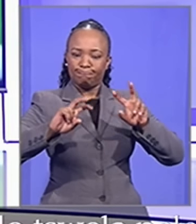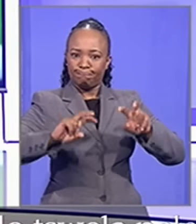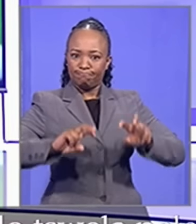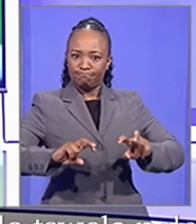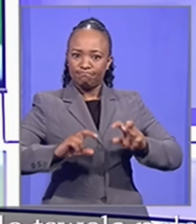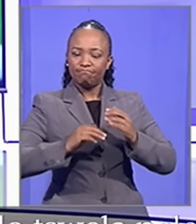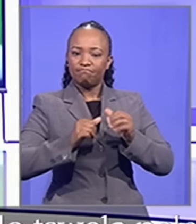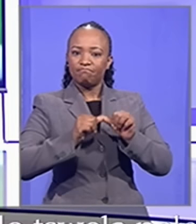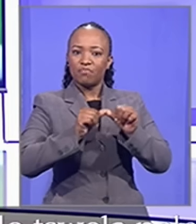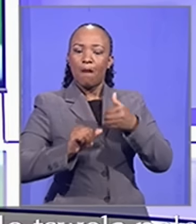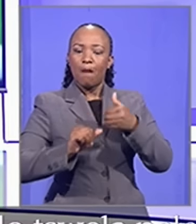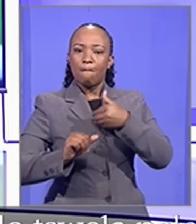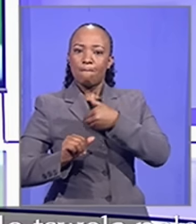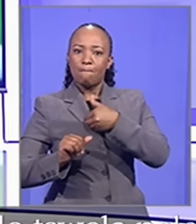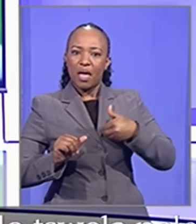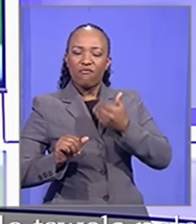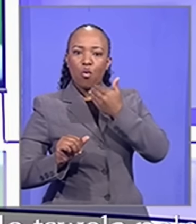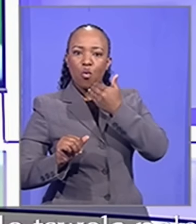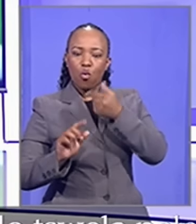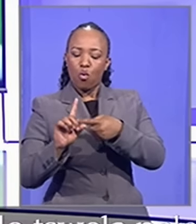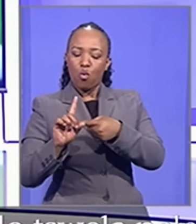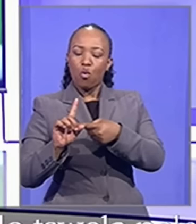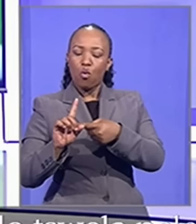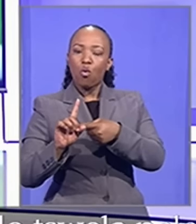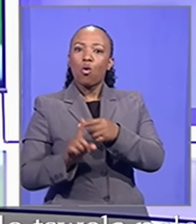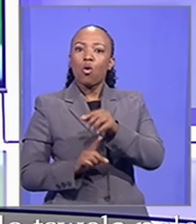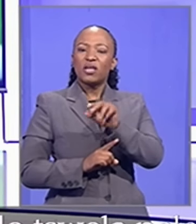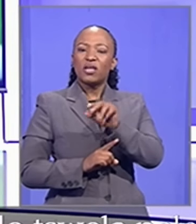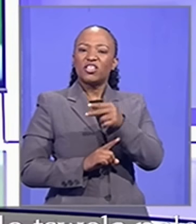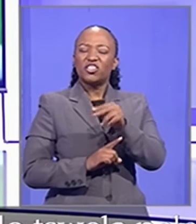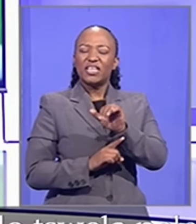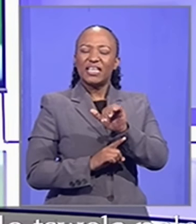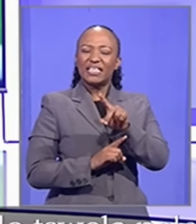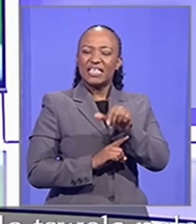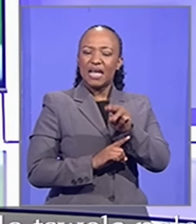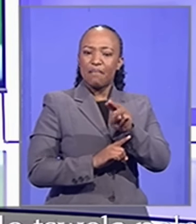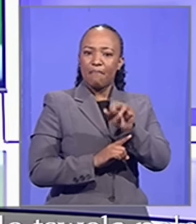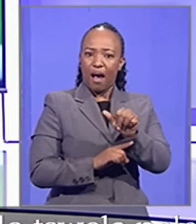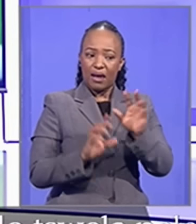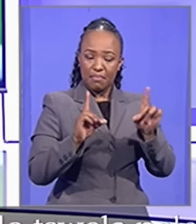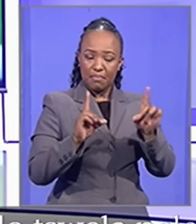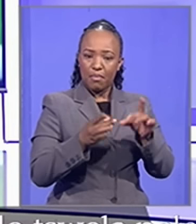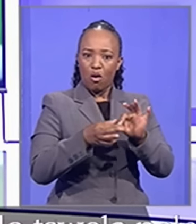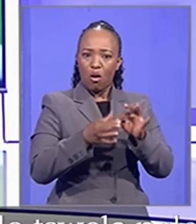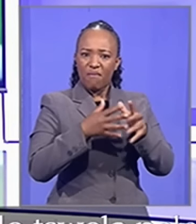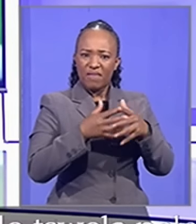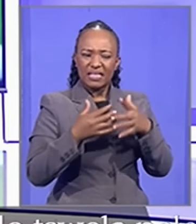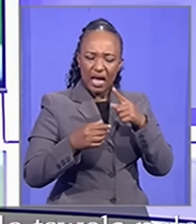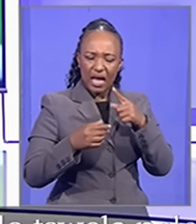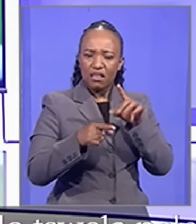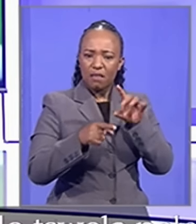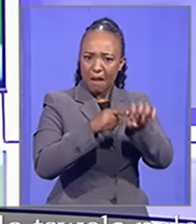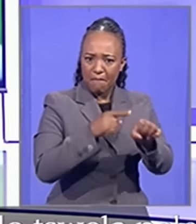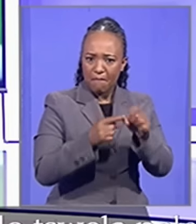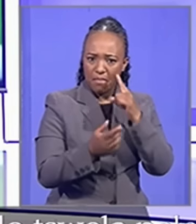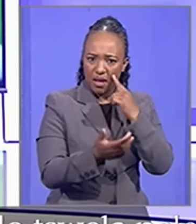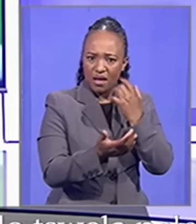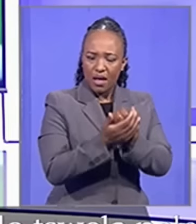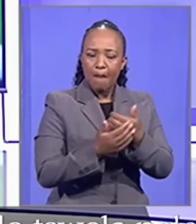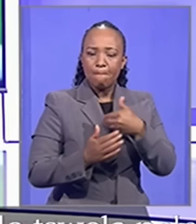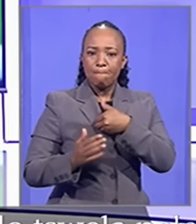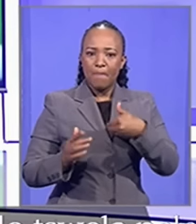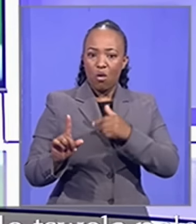le mmewa Chidima Adichina. Lefapha le boletse ha le utulutse bopaki bo ka lebisang sephethong sa hore mmaya